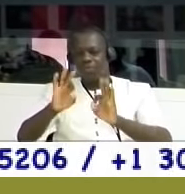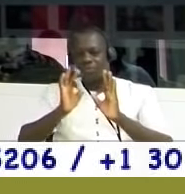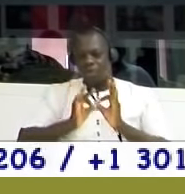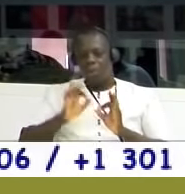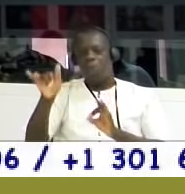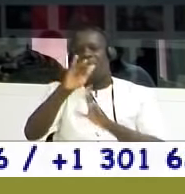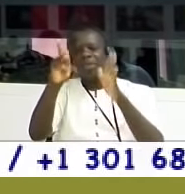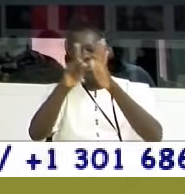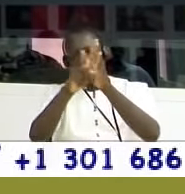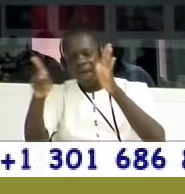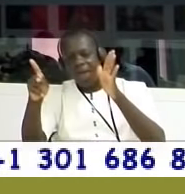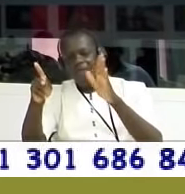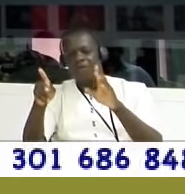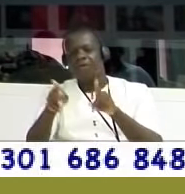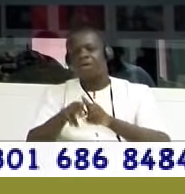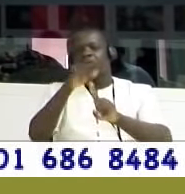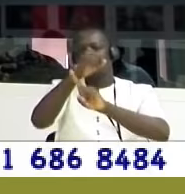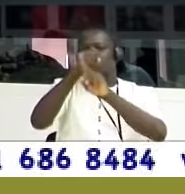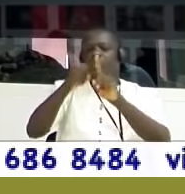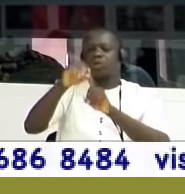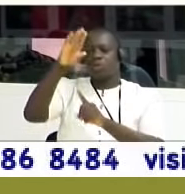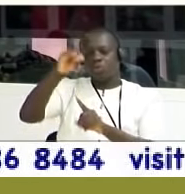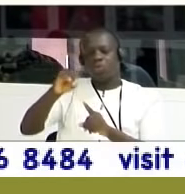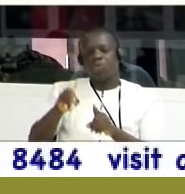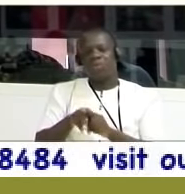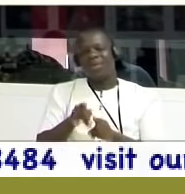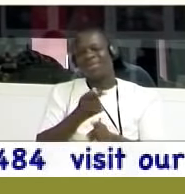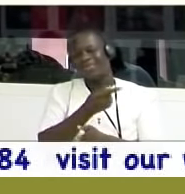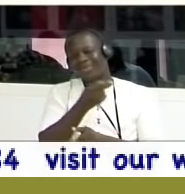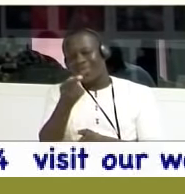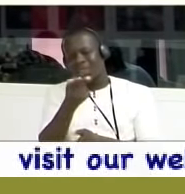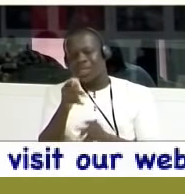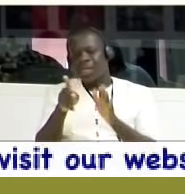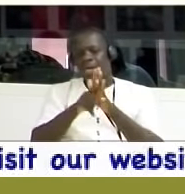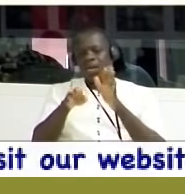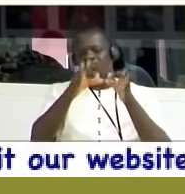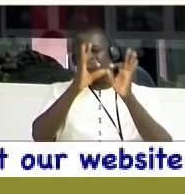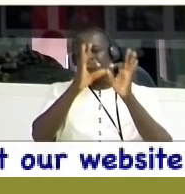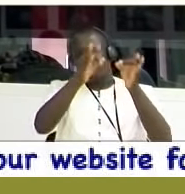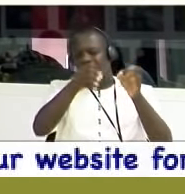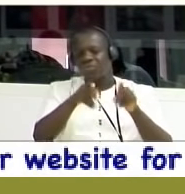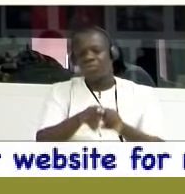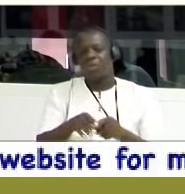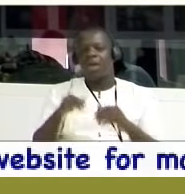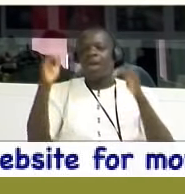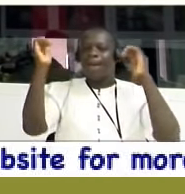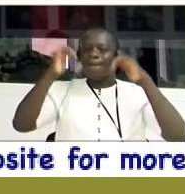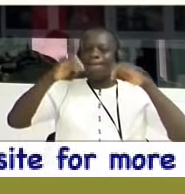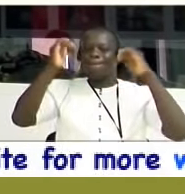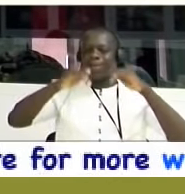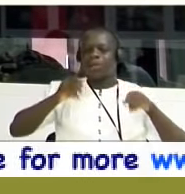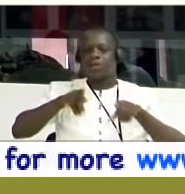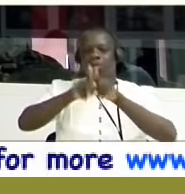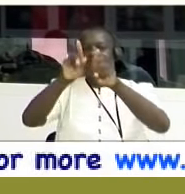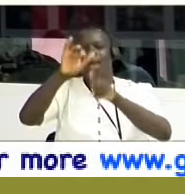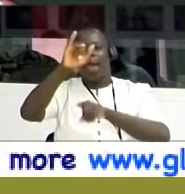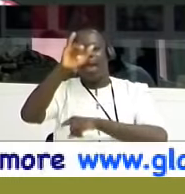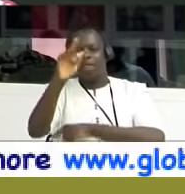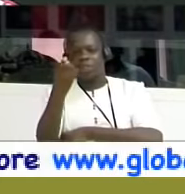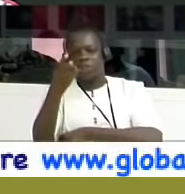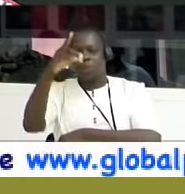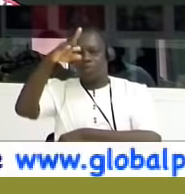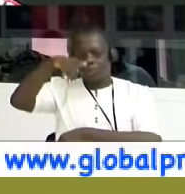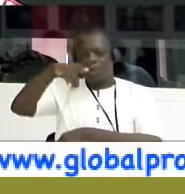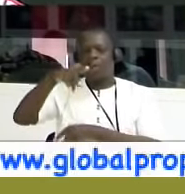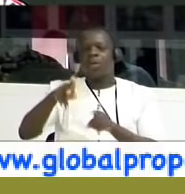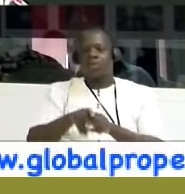you receive such briefings? Those briefings are normally in the form of a meeting with the Inspector General of Police, who will come and